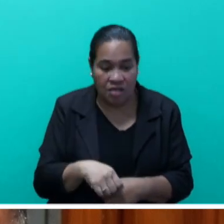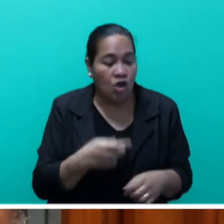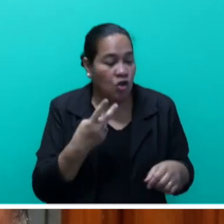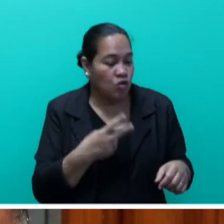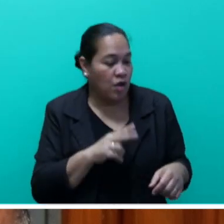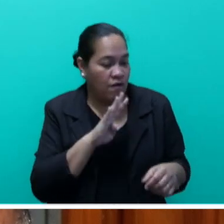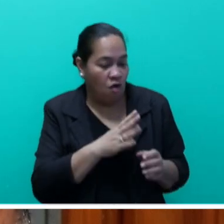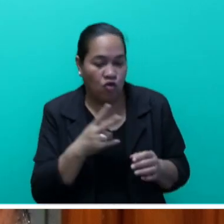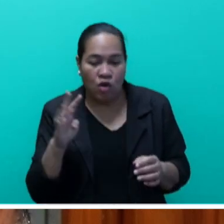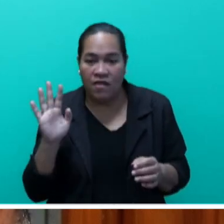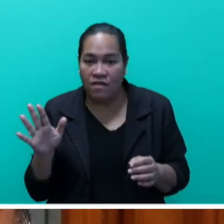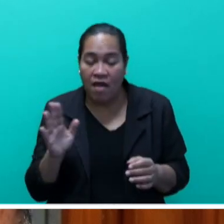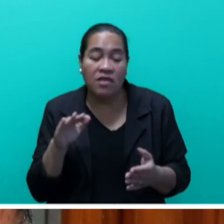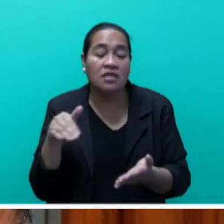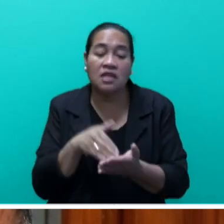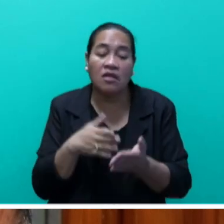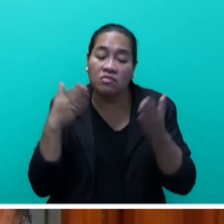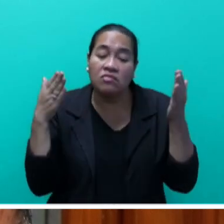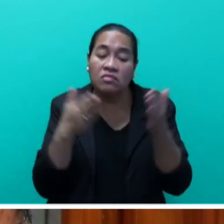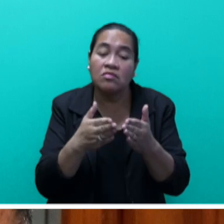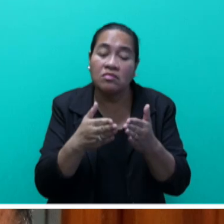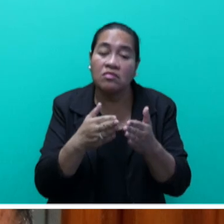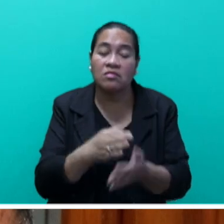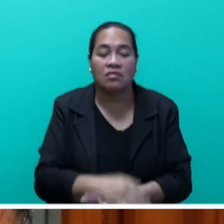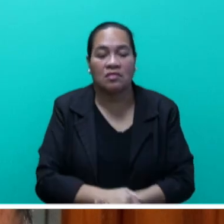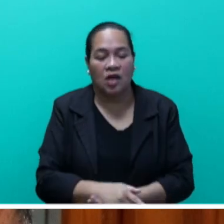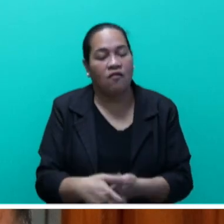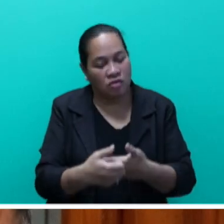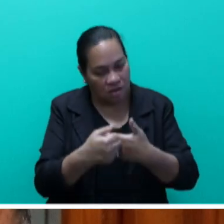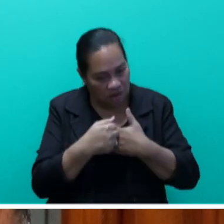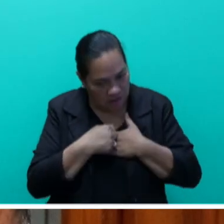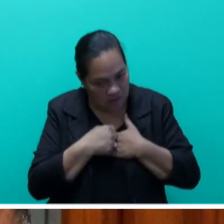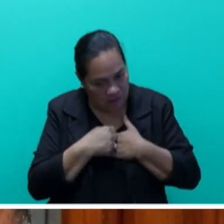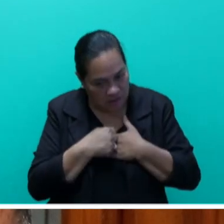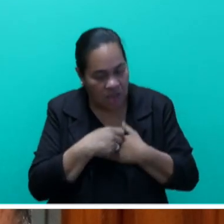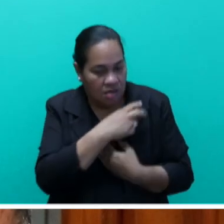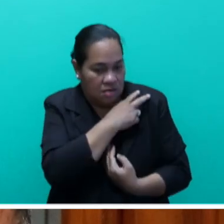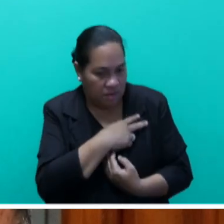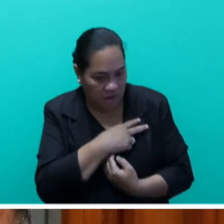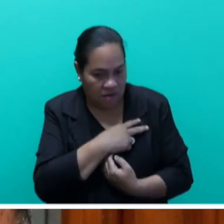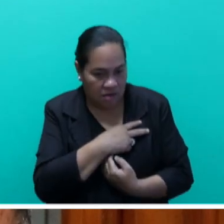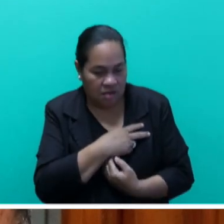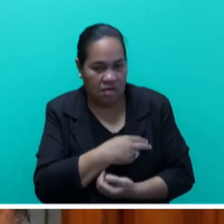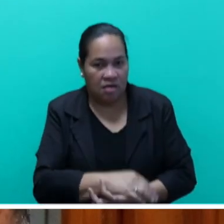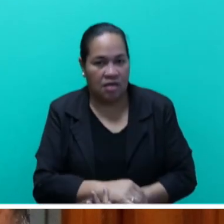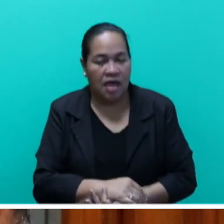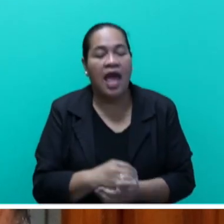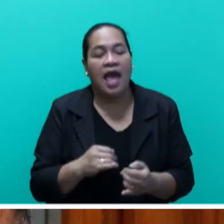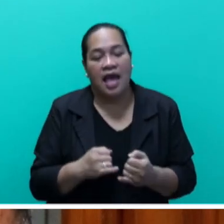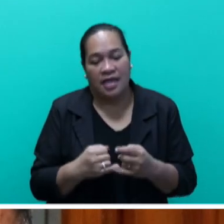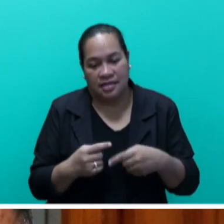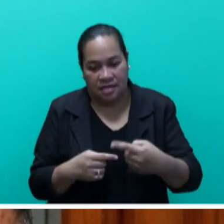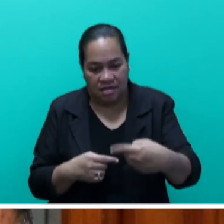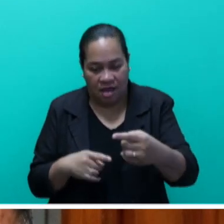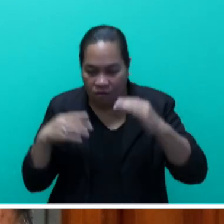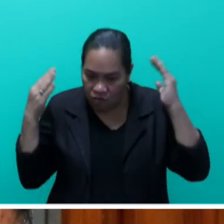2024-2025 budget is centered around the vision of security, stability, and sustainability, focusing